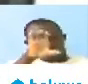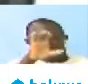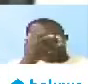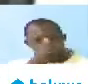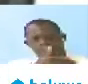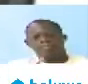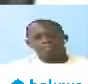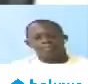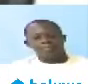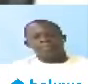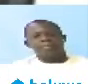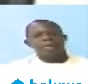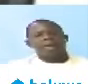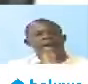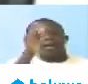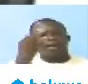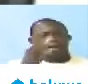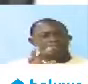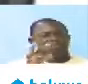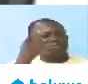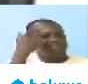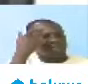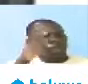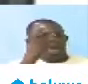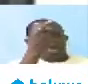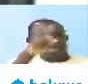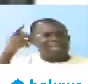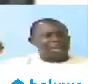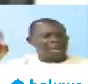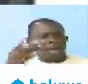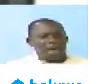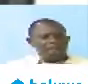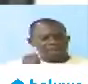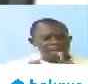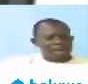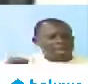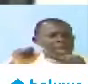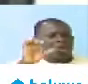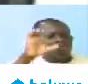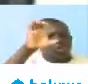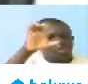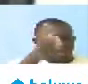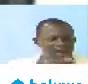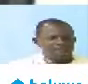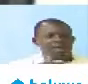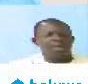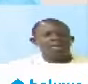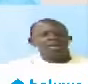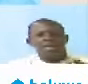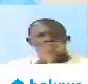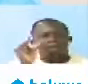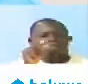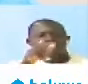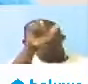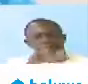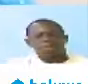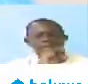Hussein Farhadi. And near Kenya, there is a country, and somebody called Hussein Farhadin was also with us there.